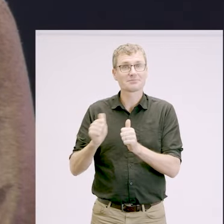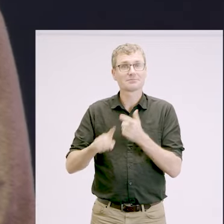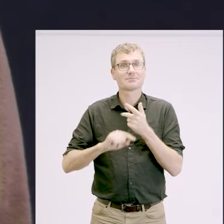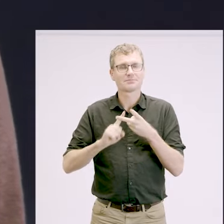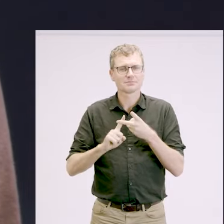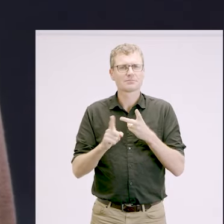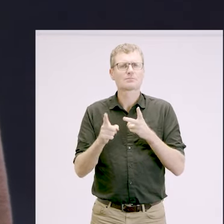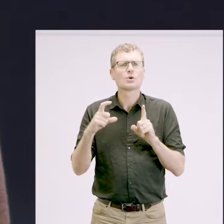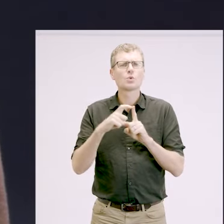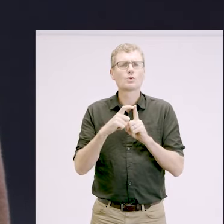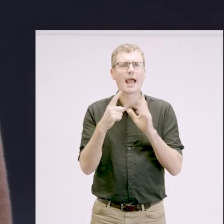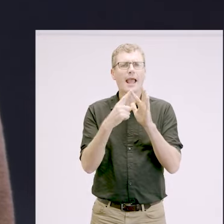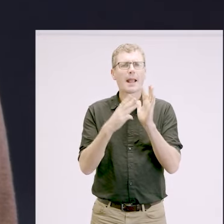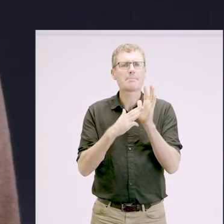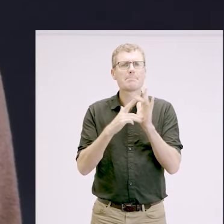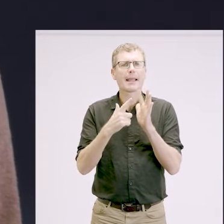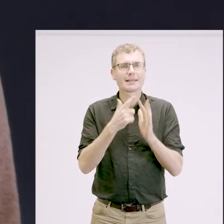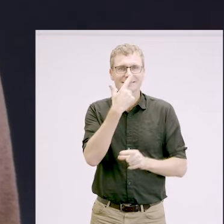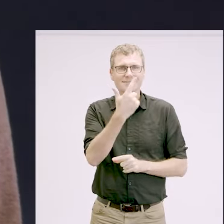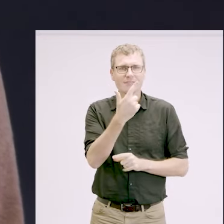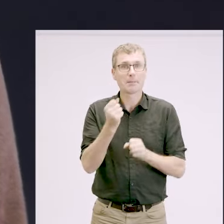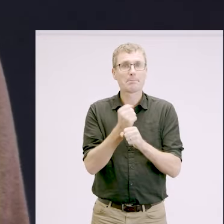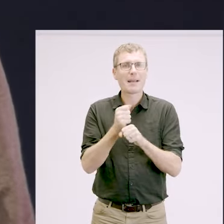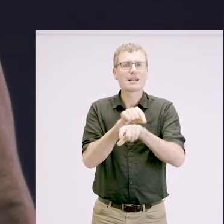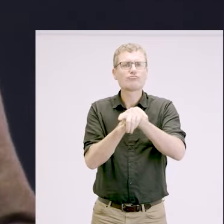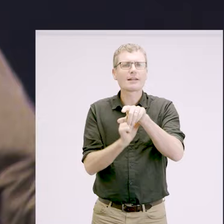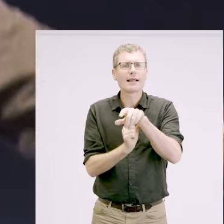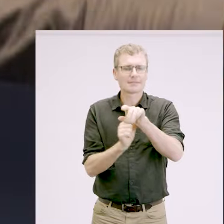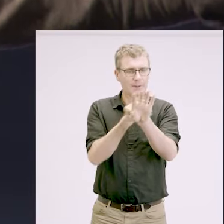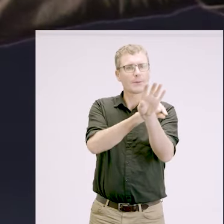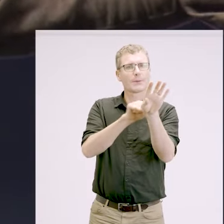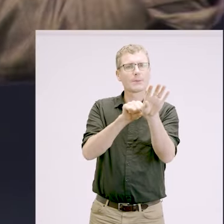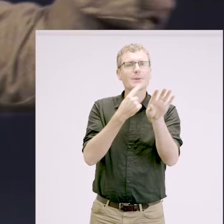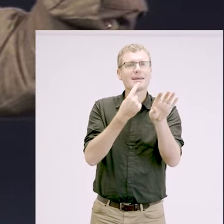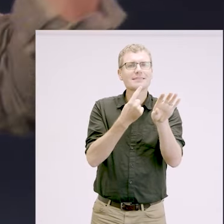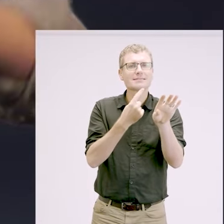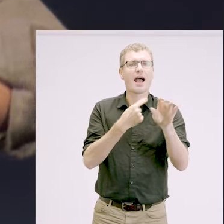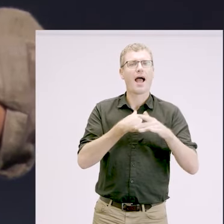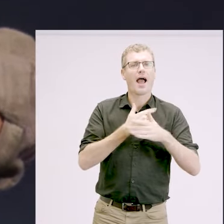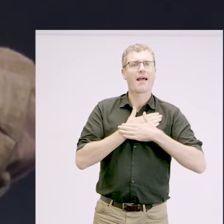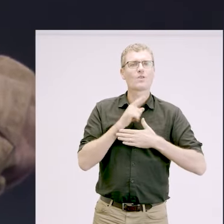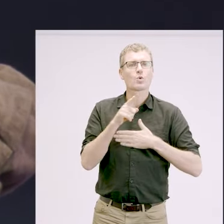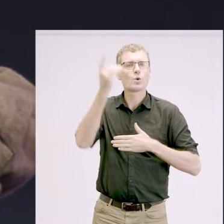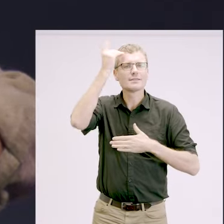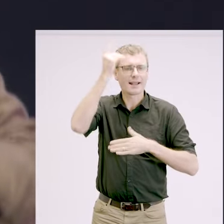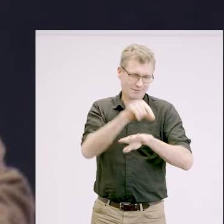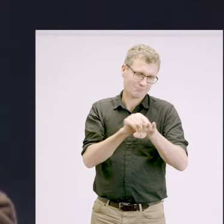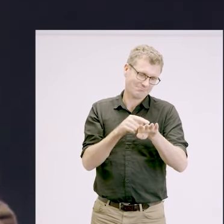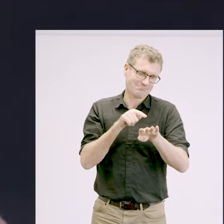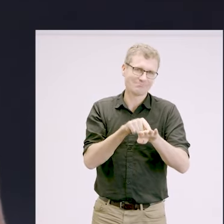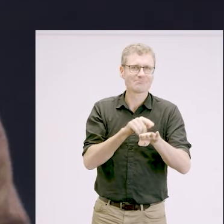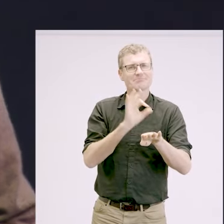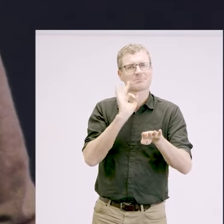up and he's excited to be here. And then my daughter Emmy is 7. She's made me this bracelet to wear that says, "I love you,